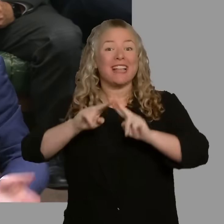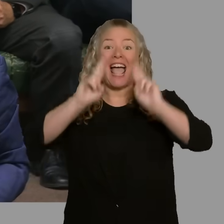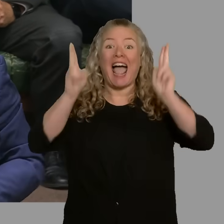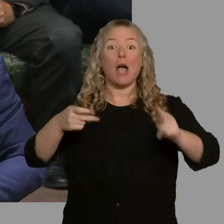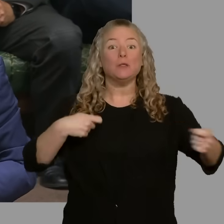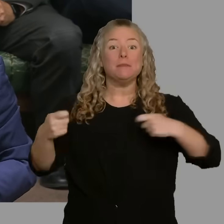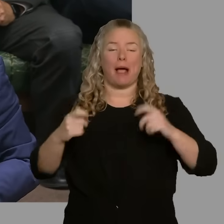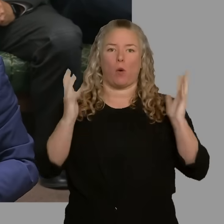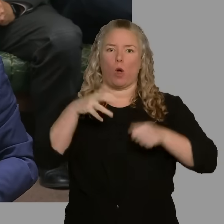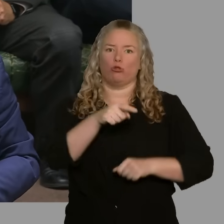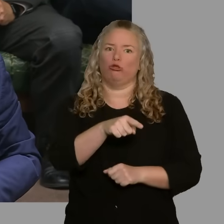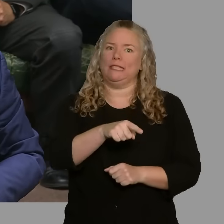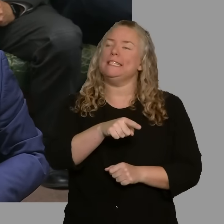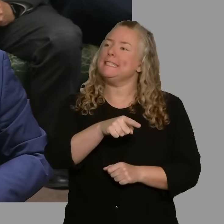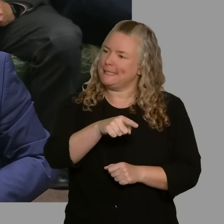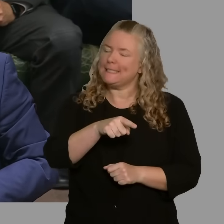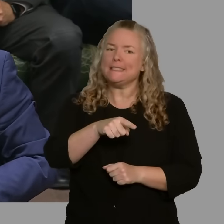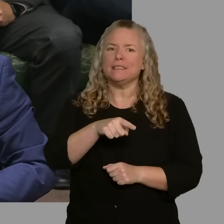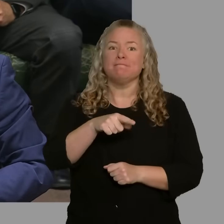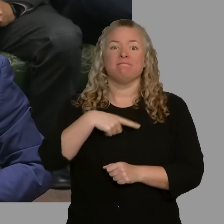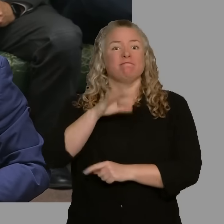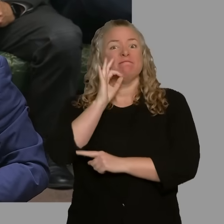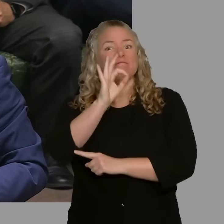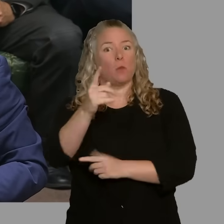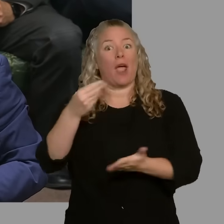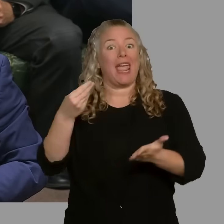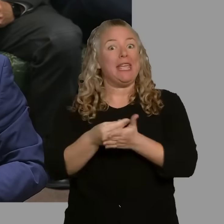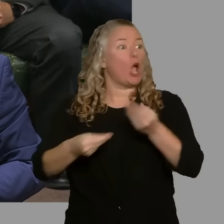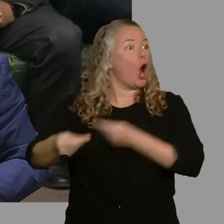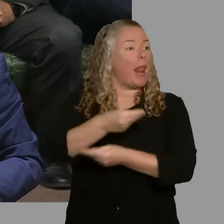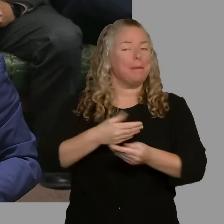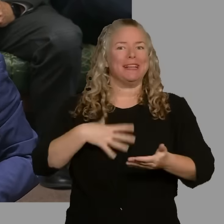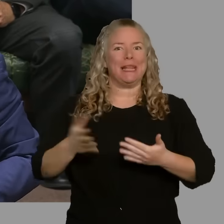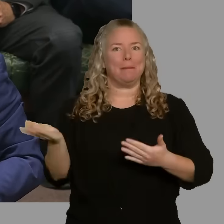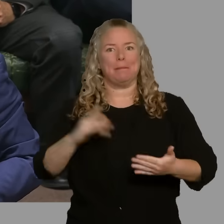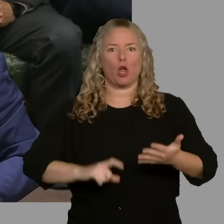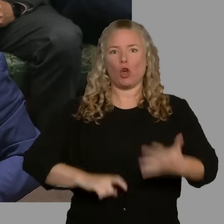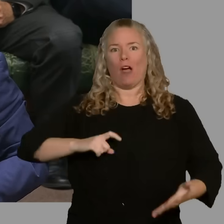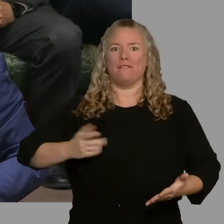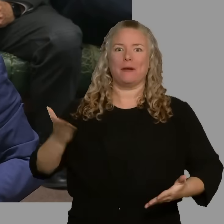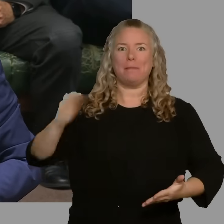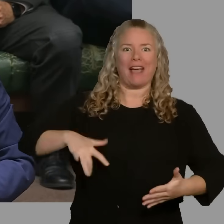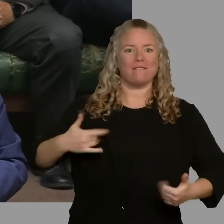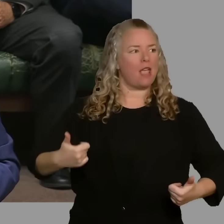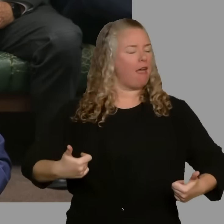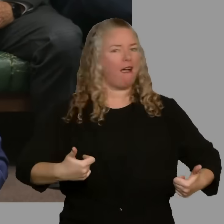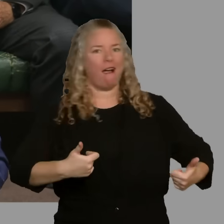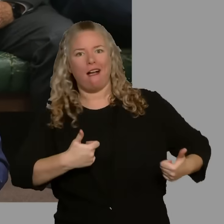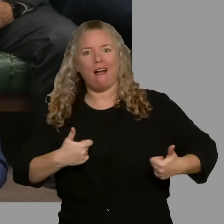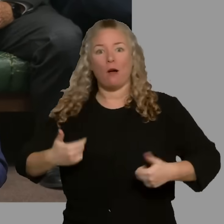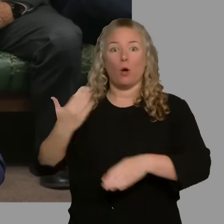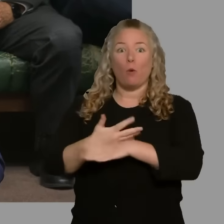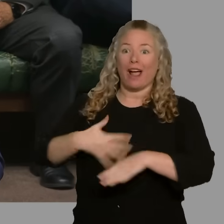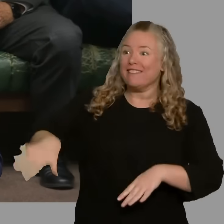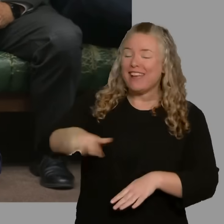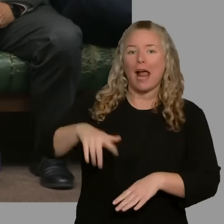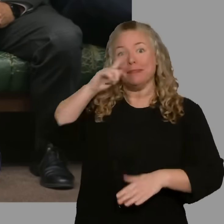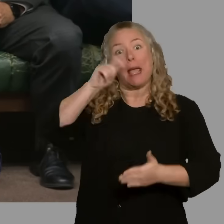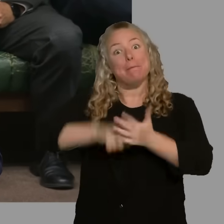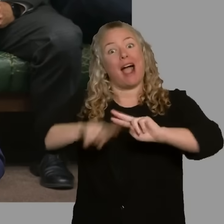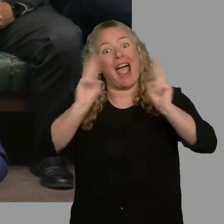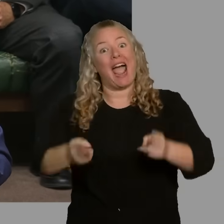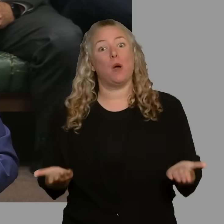simplify the tax affairs for his cabinet if he adopted the policy advocated by the Leader of the Opposition in scrapping stamp duty on